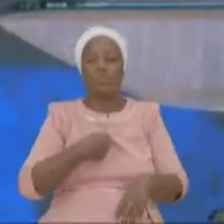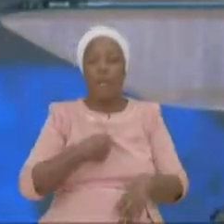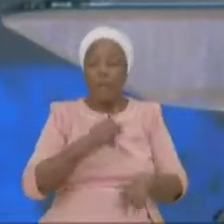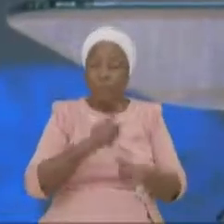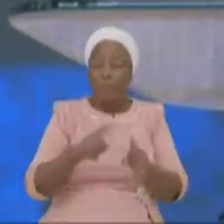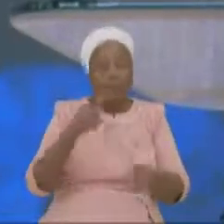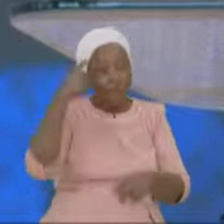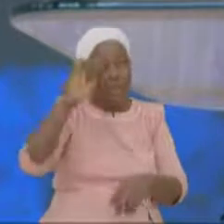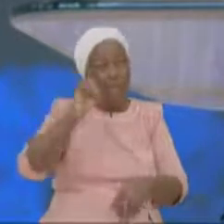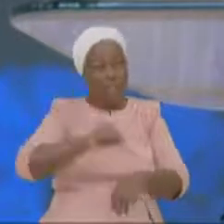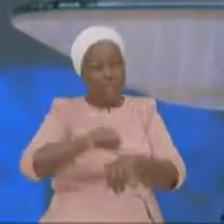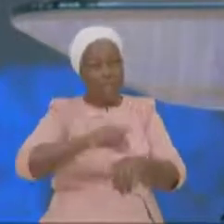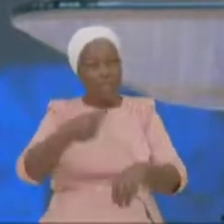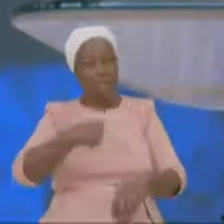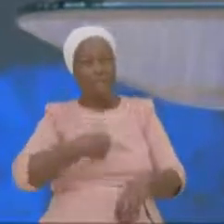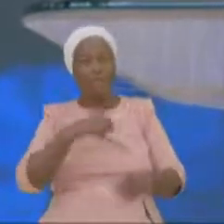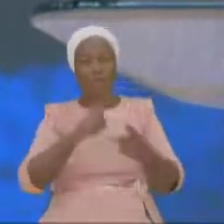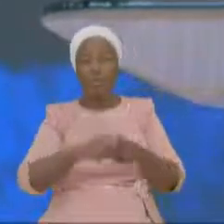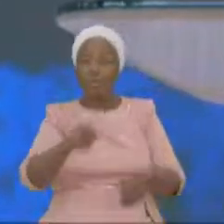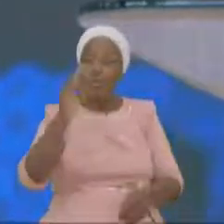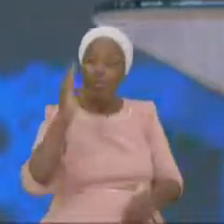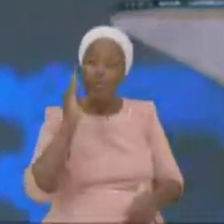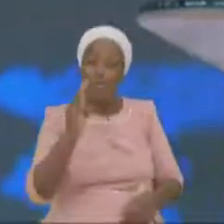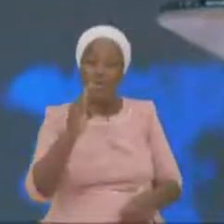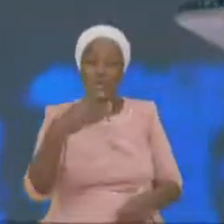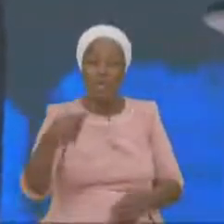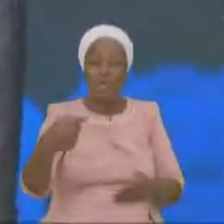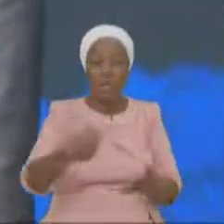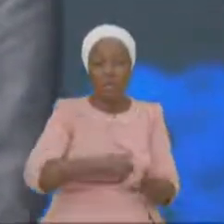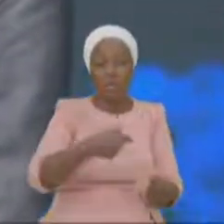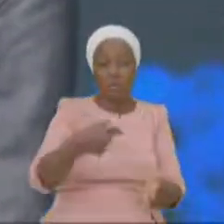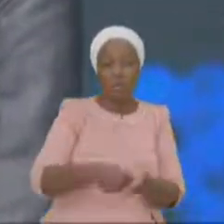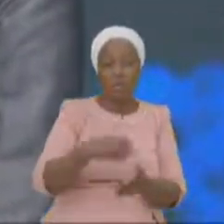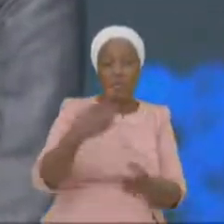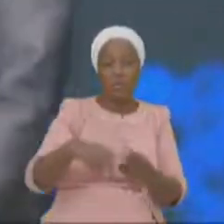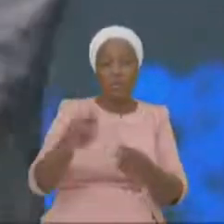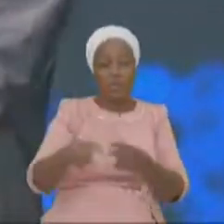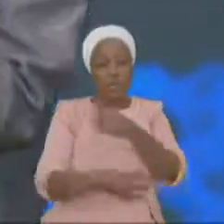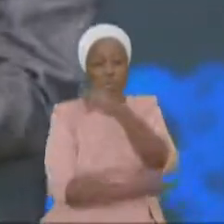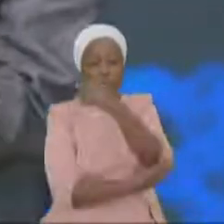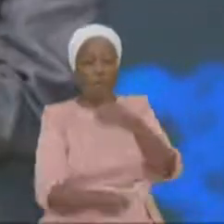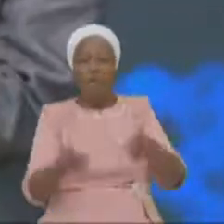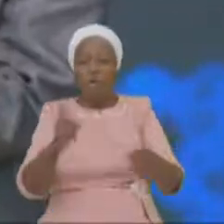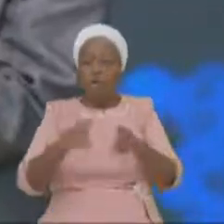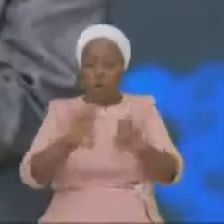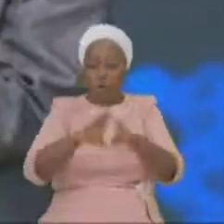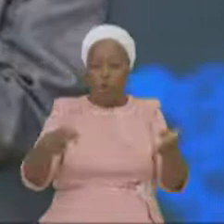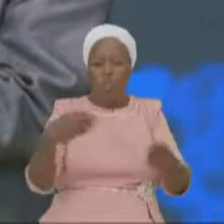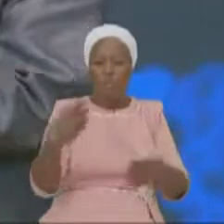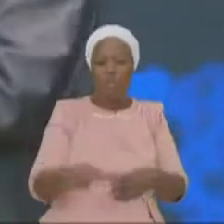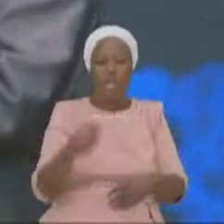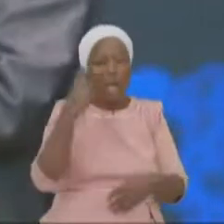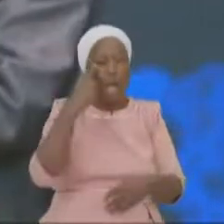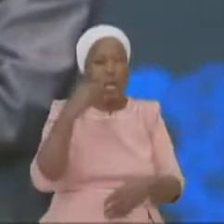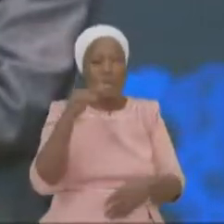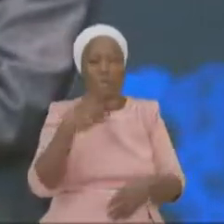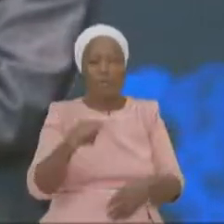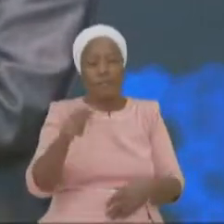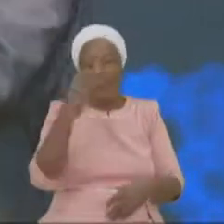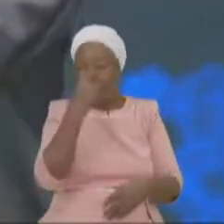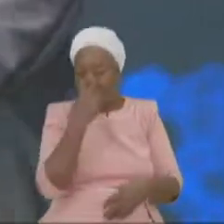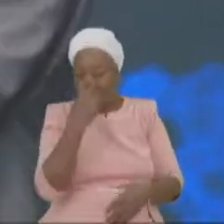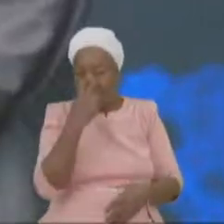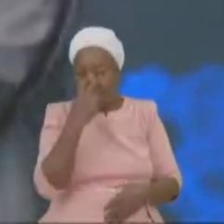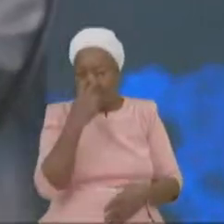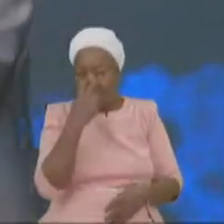has anointed me to preach the gospel to the poor, to open the eyes of the